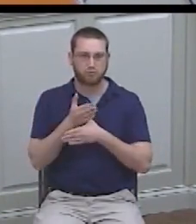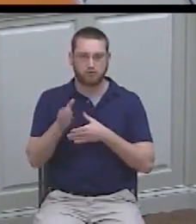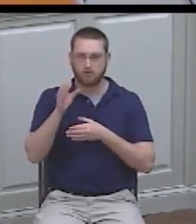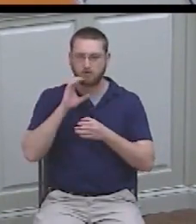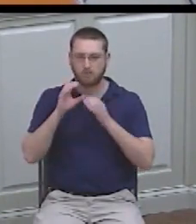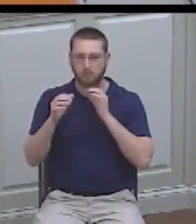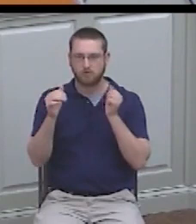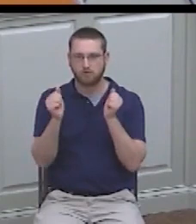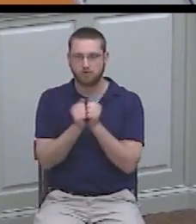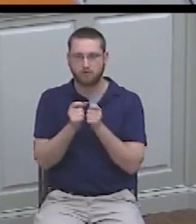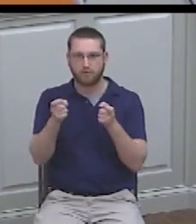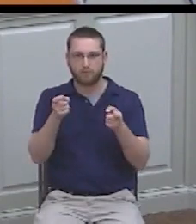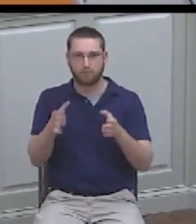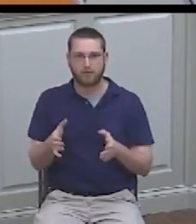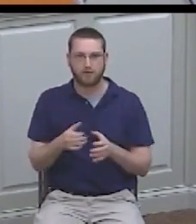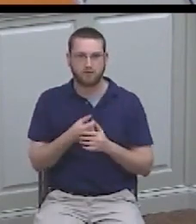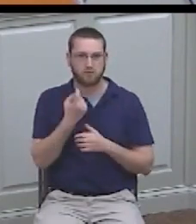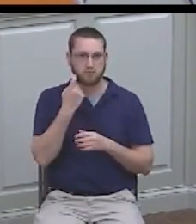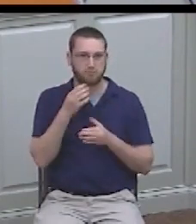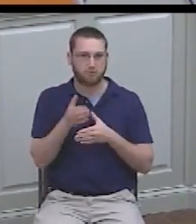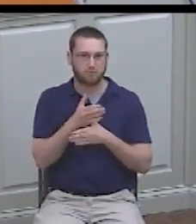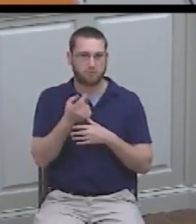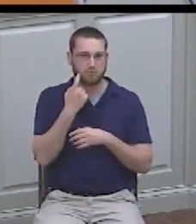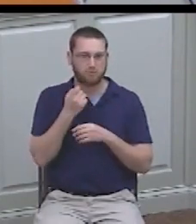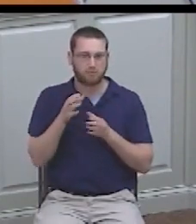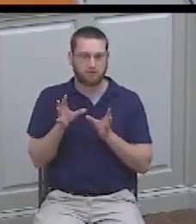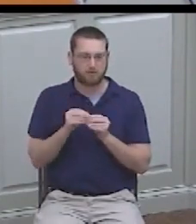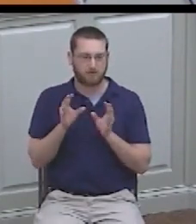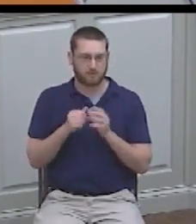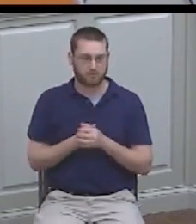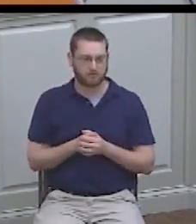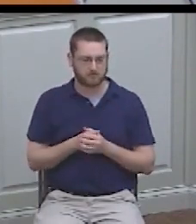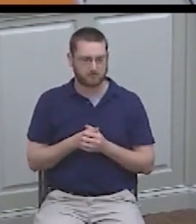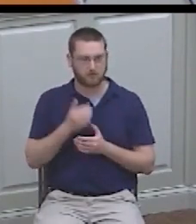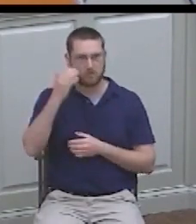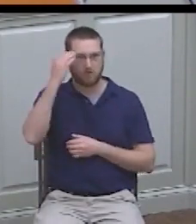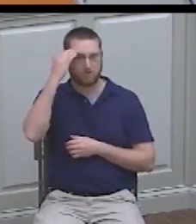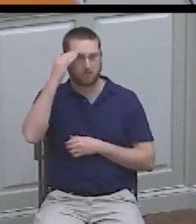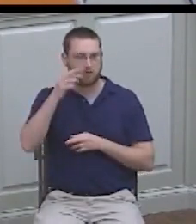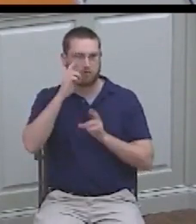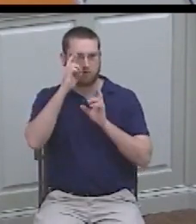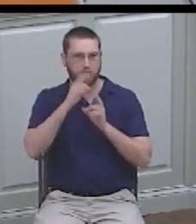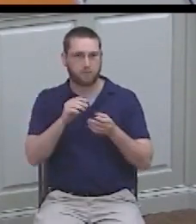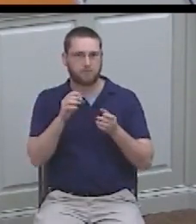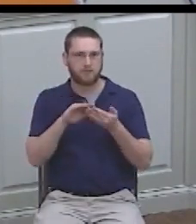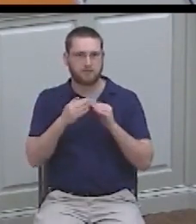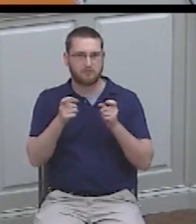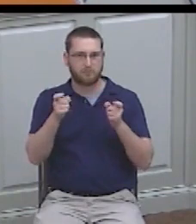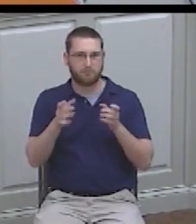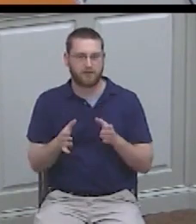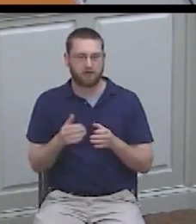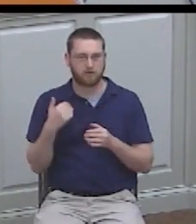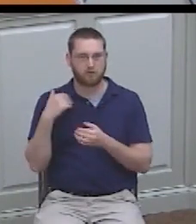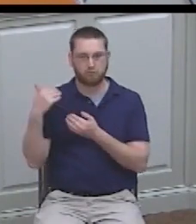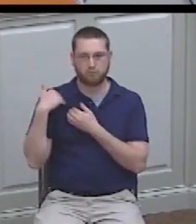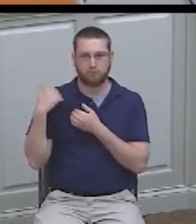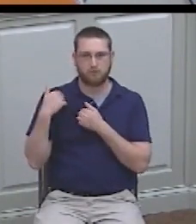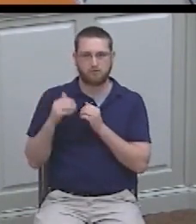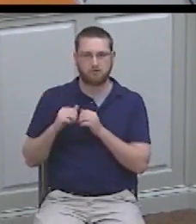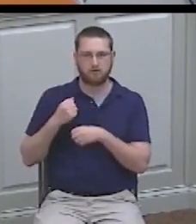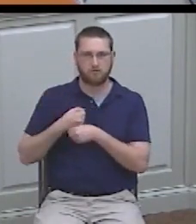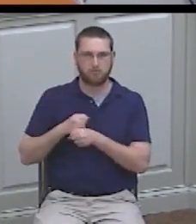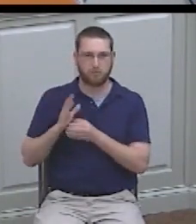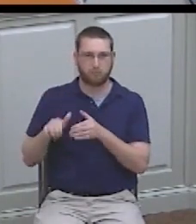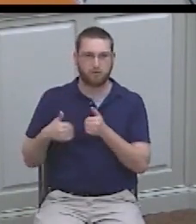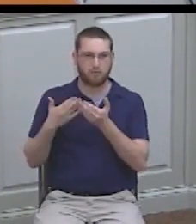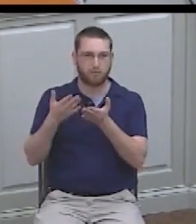had with the city manager between the last meetings, acknowledge and respect that the city manager has the responsibility to make recommendations